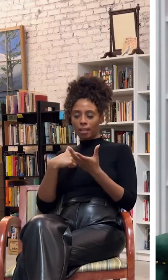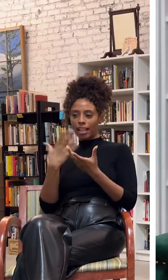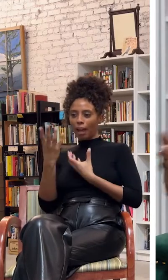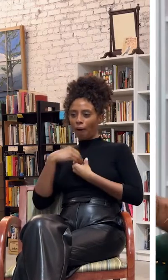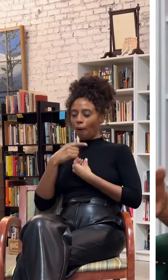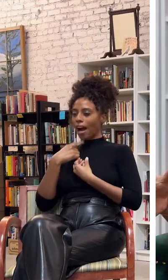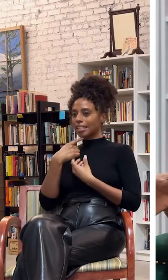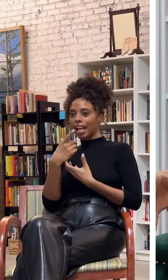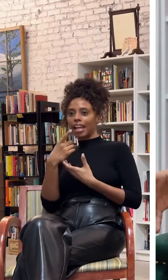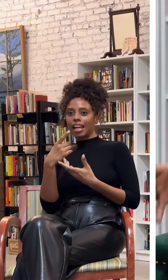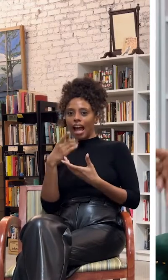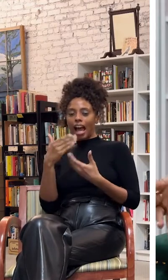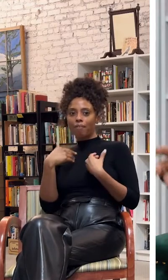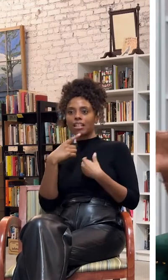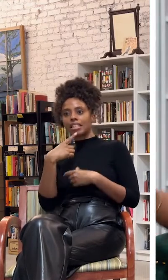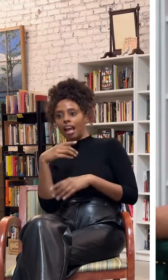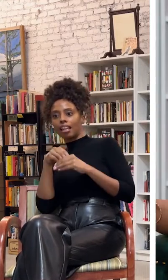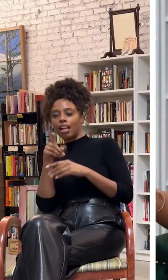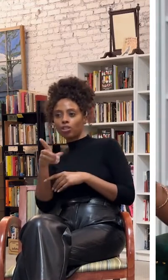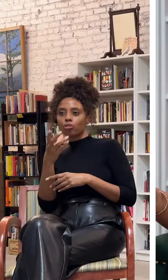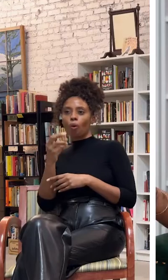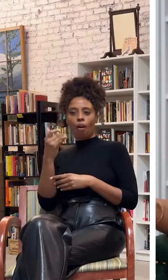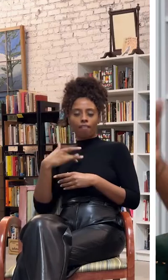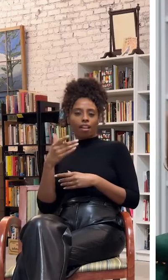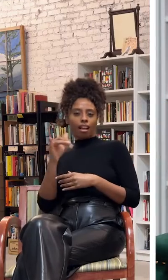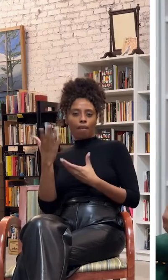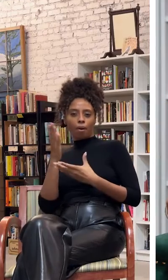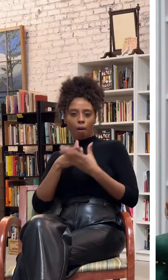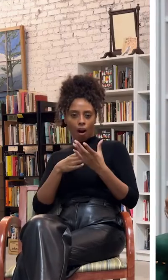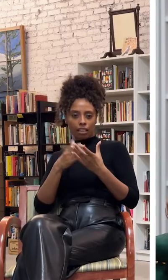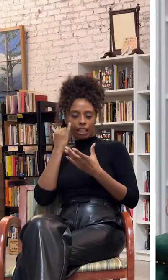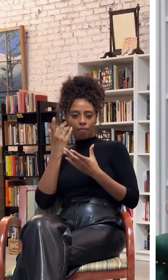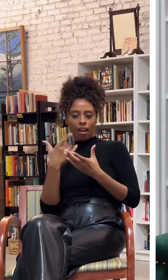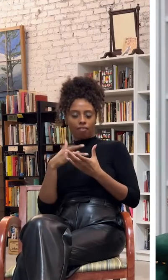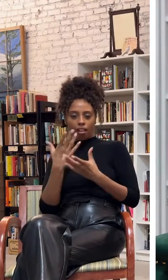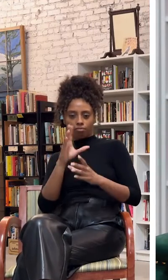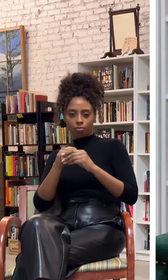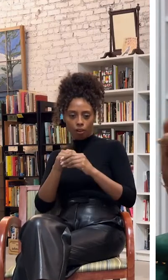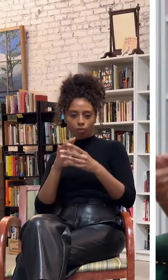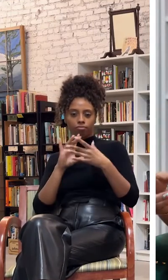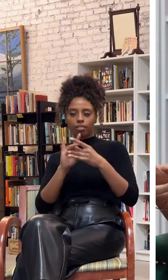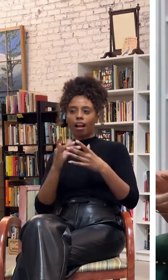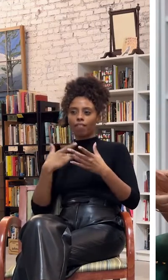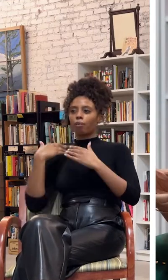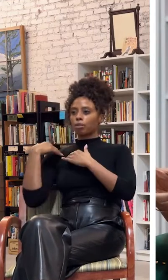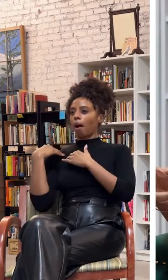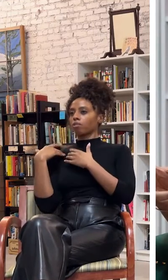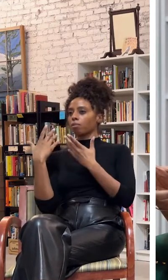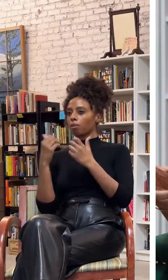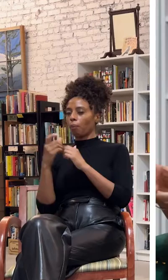say in it, or I have a part in it. And if I feel like I have a part in it, that makes me feel like I have responsibility as well. And with that